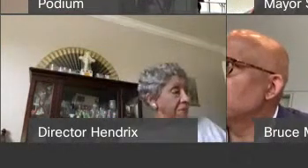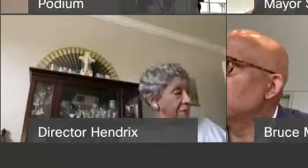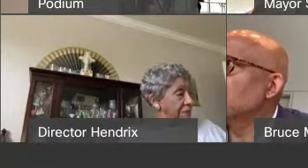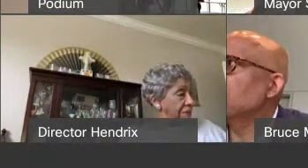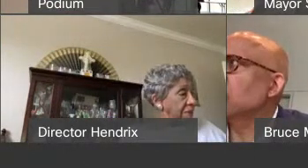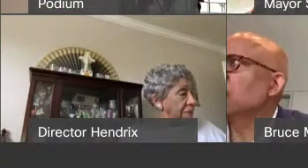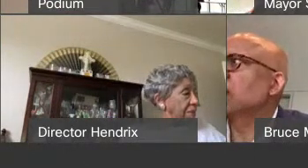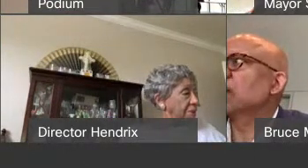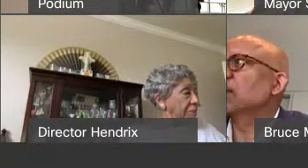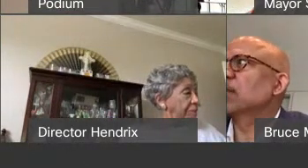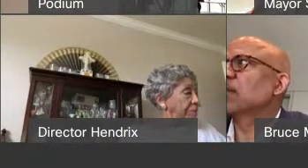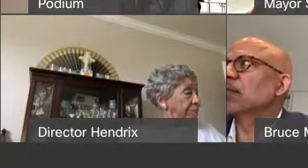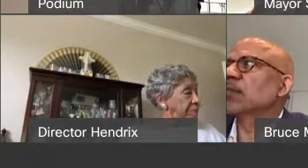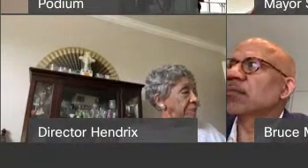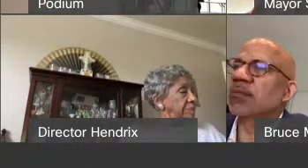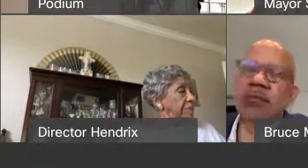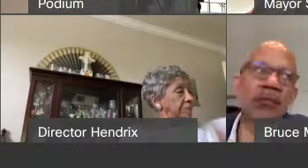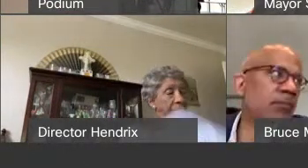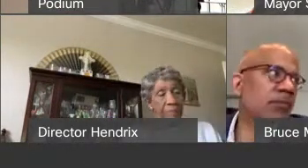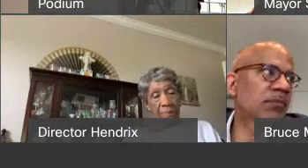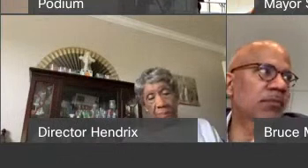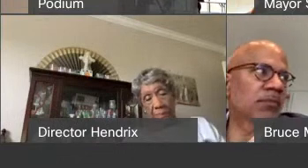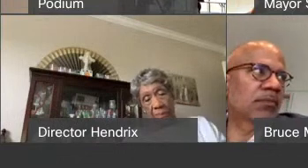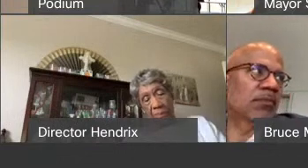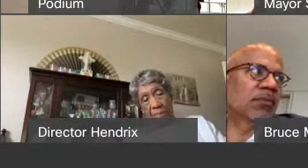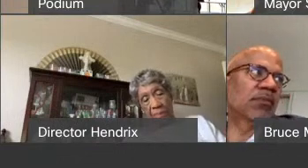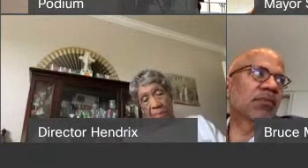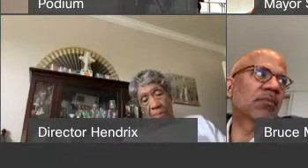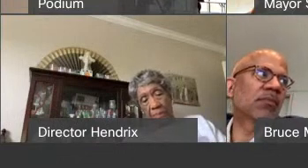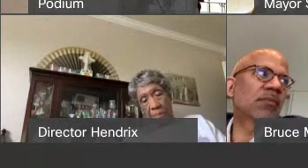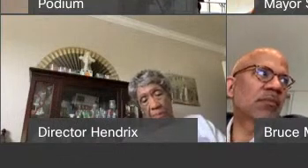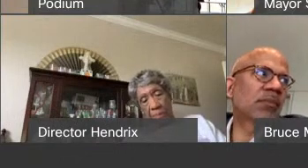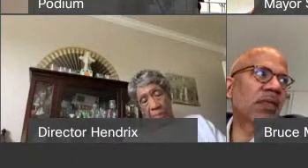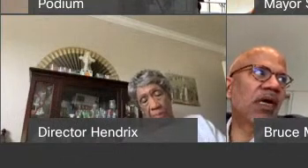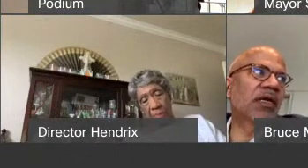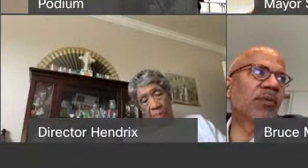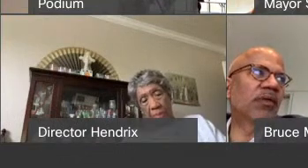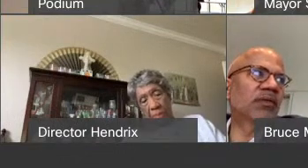That may be Director Collins or Director Honeywell. Is that Director?